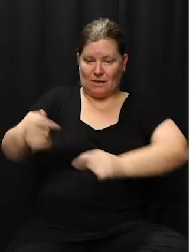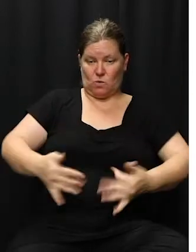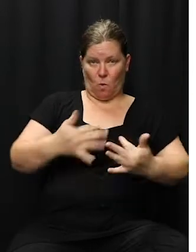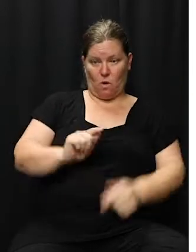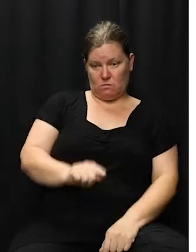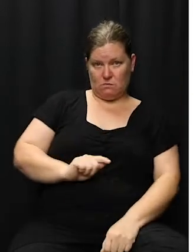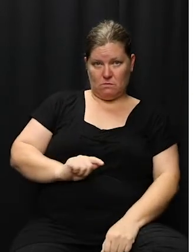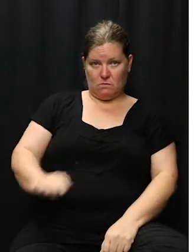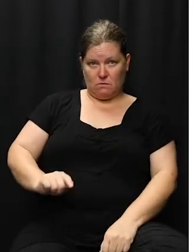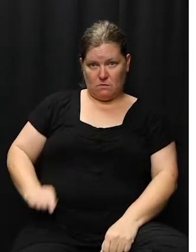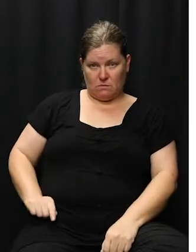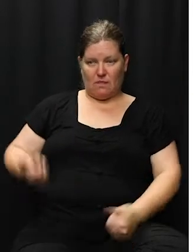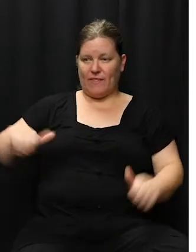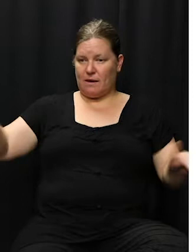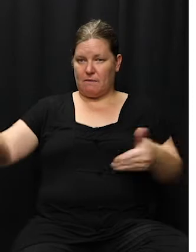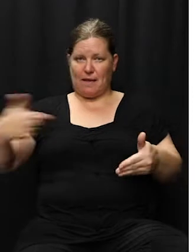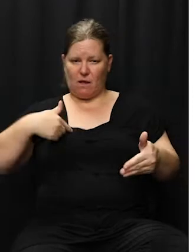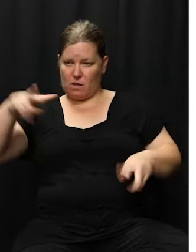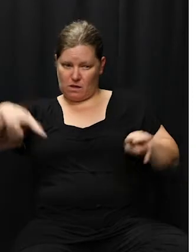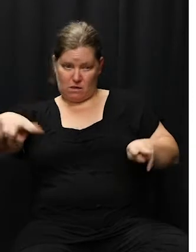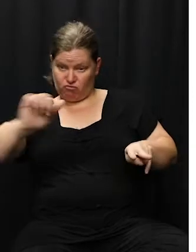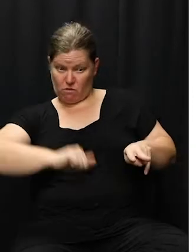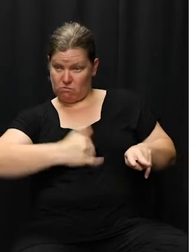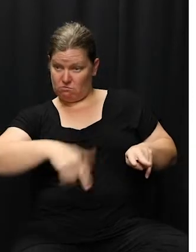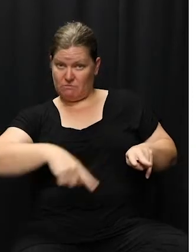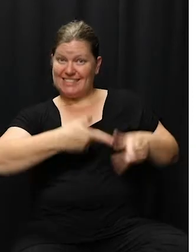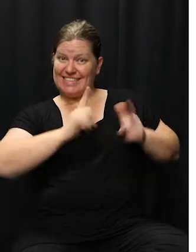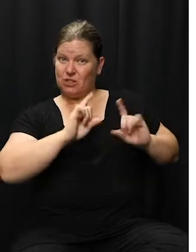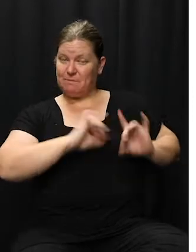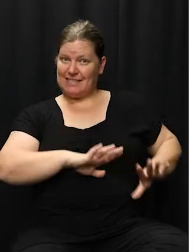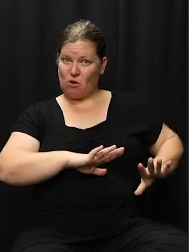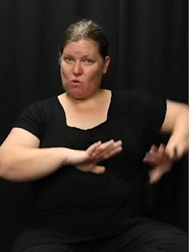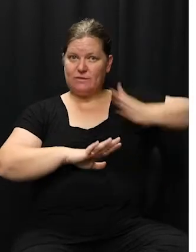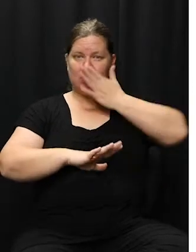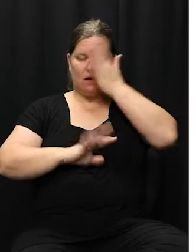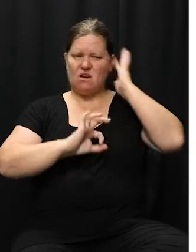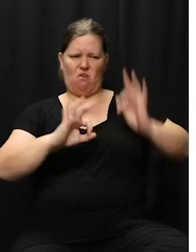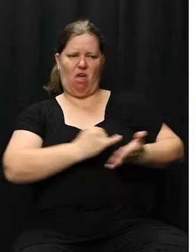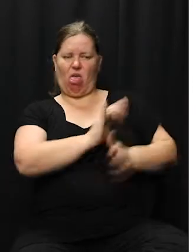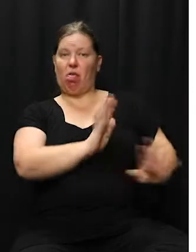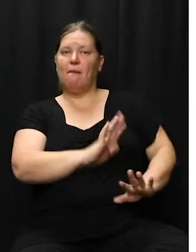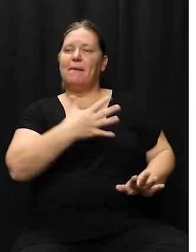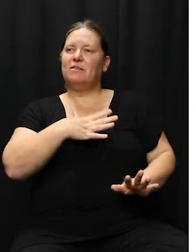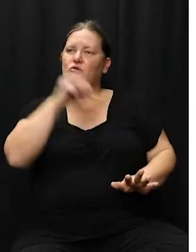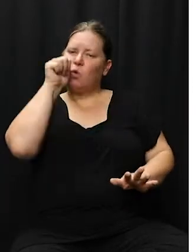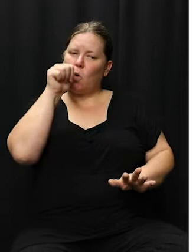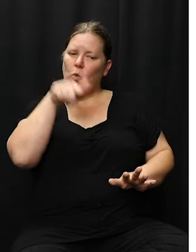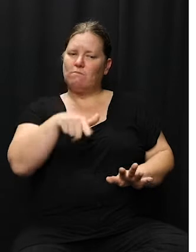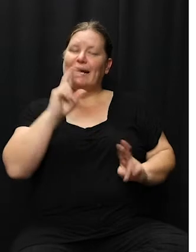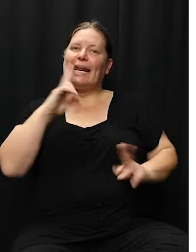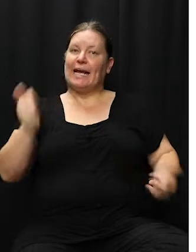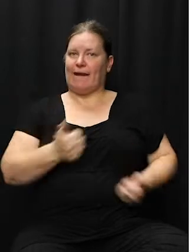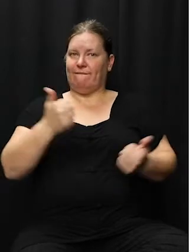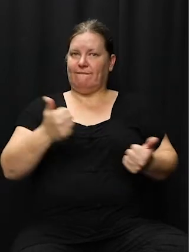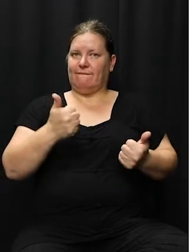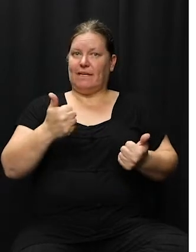film themselves and the child and the scoring, and then I'll be able to compare, did they score correctly? It's not to criticise